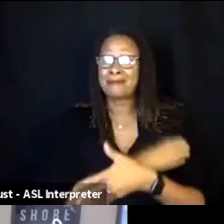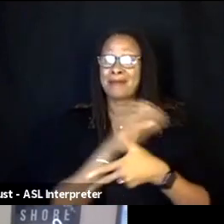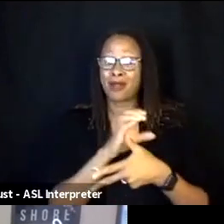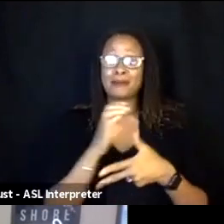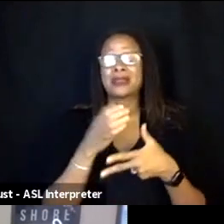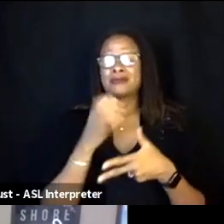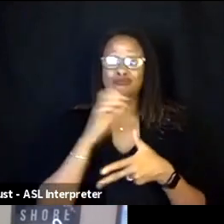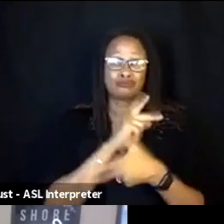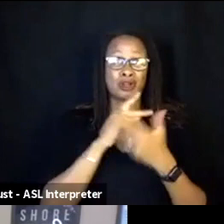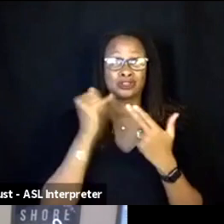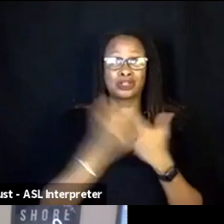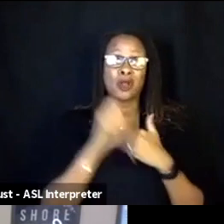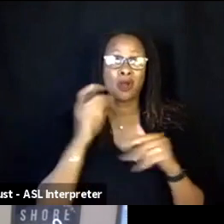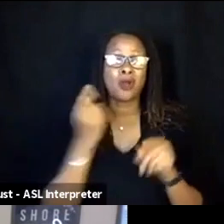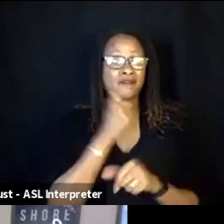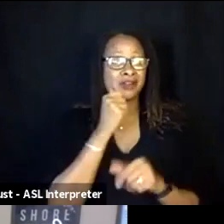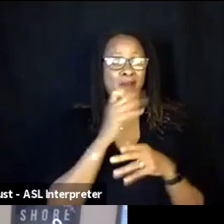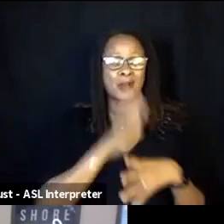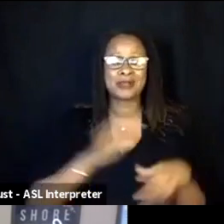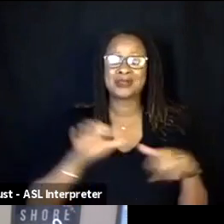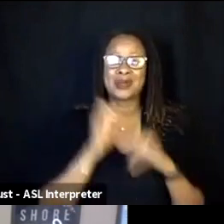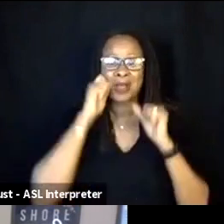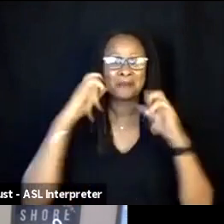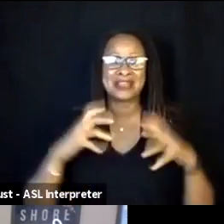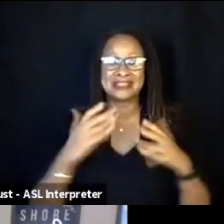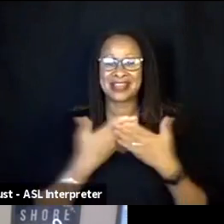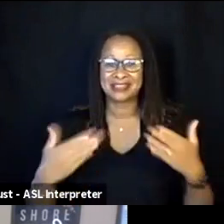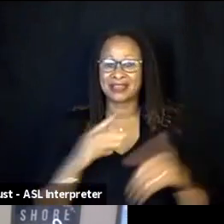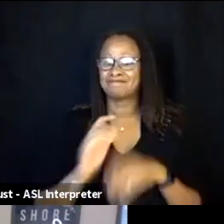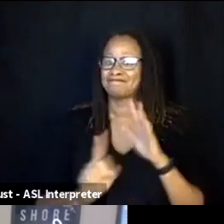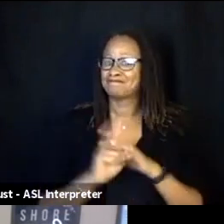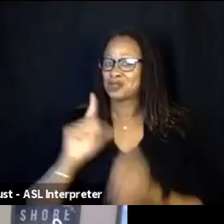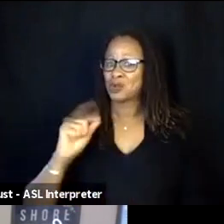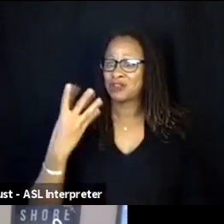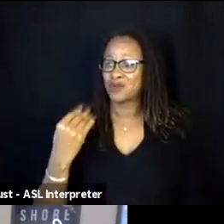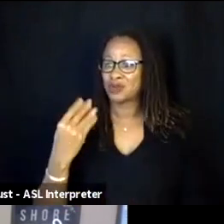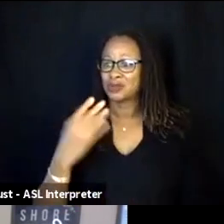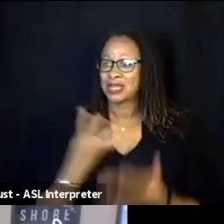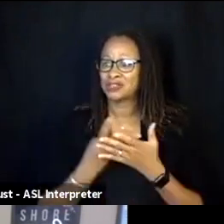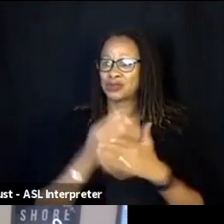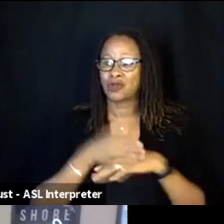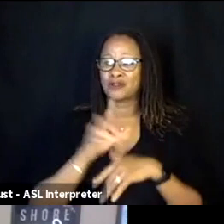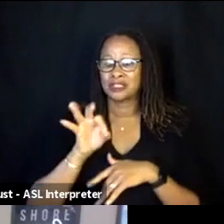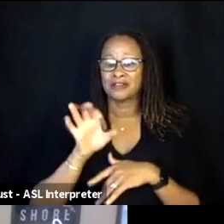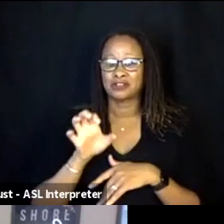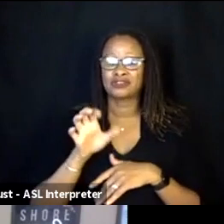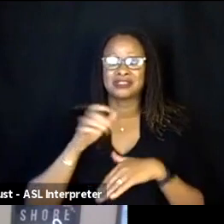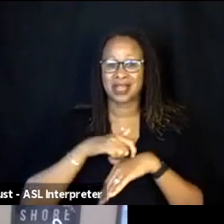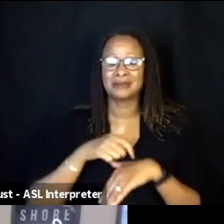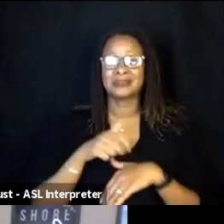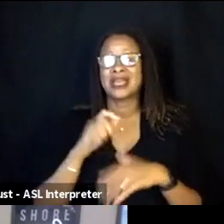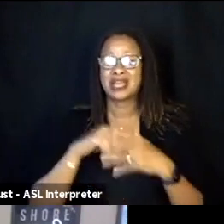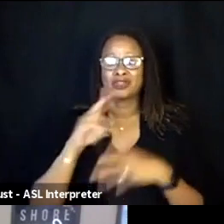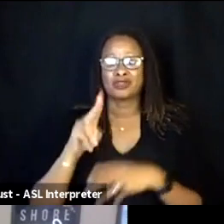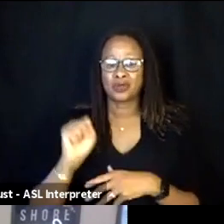Doing Extraordinary Things, came out in 2014. It has been screened over 700 times around the US and the world. Her